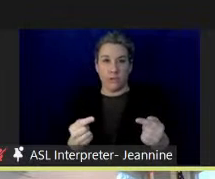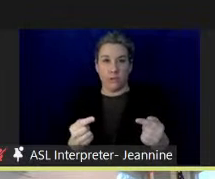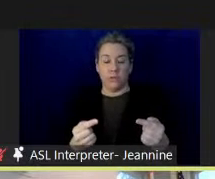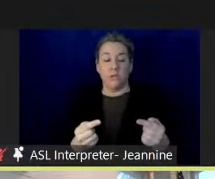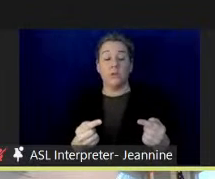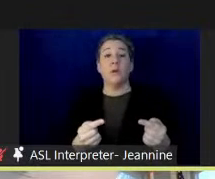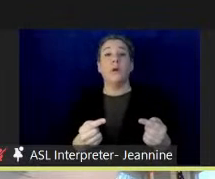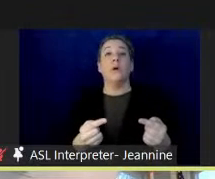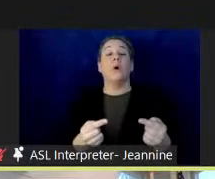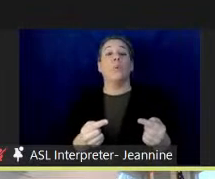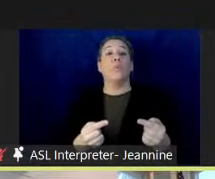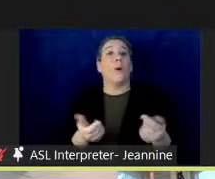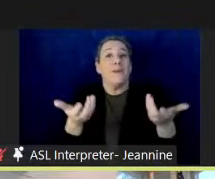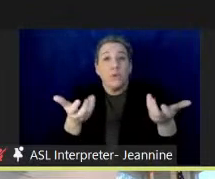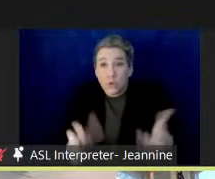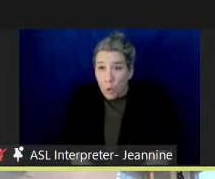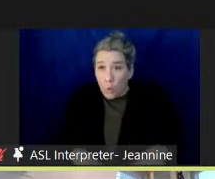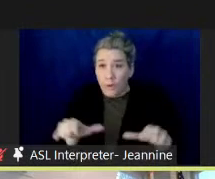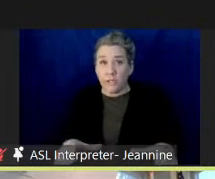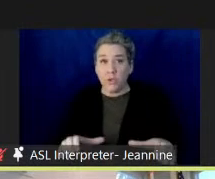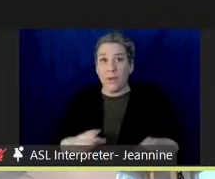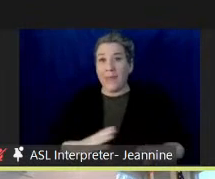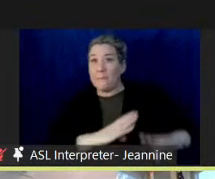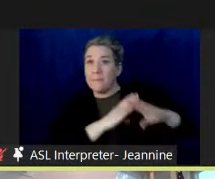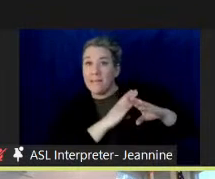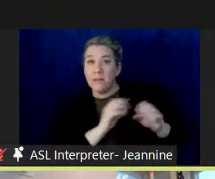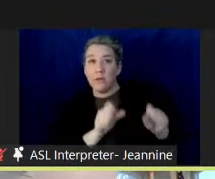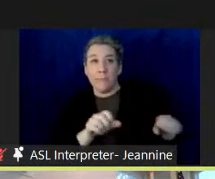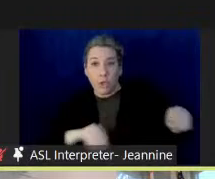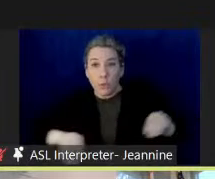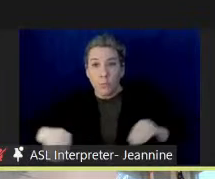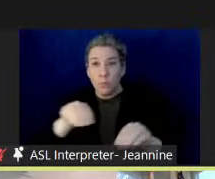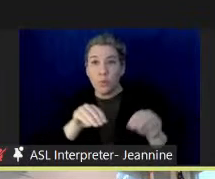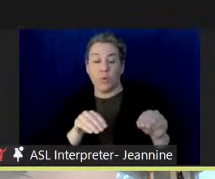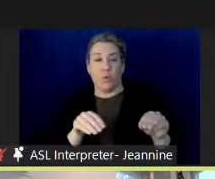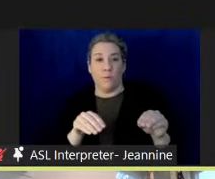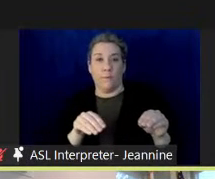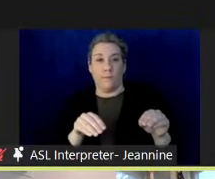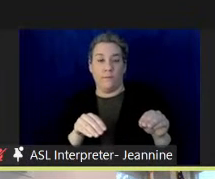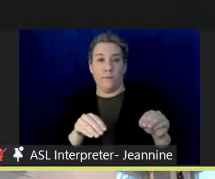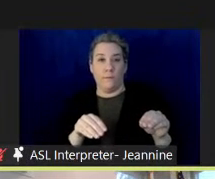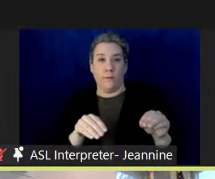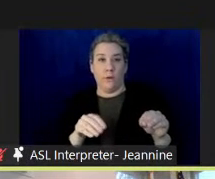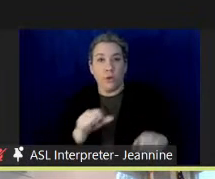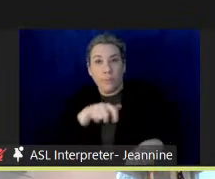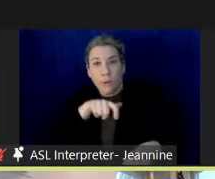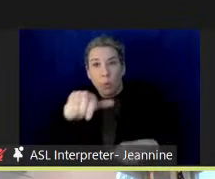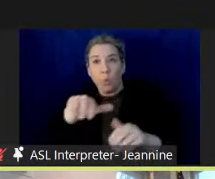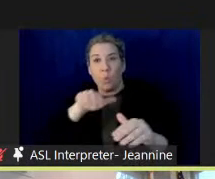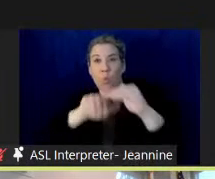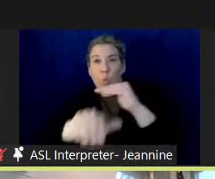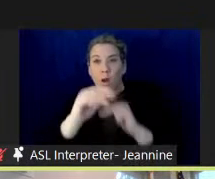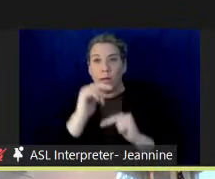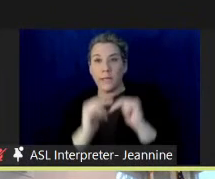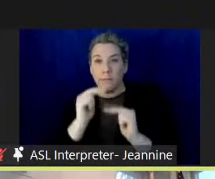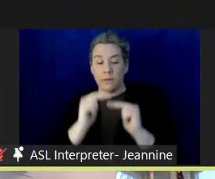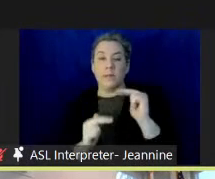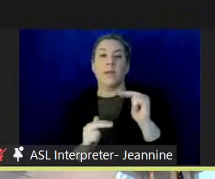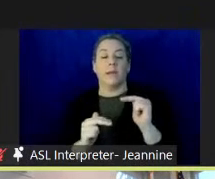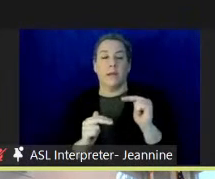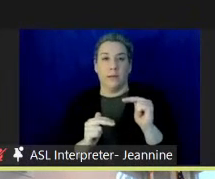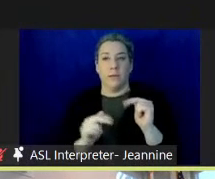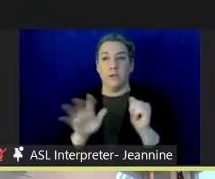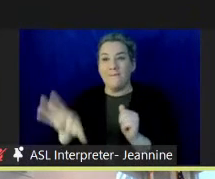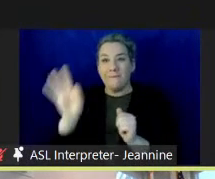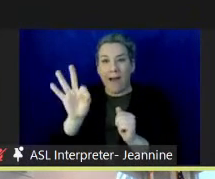when they enter our space, impede their mobility or their way of traffic, and impede their way to get to the